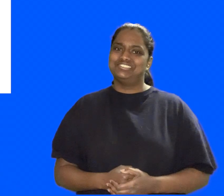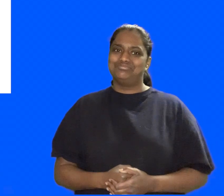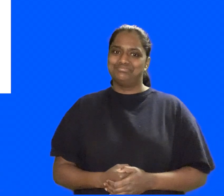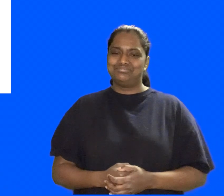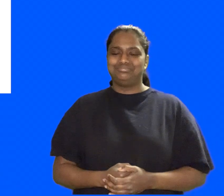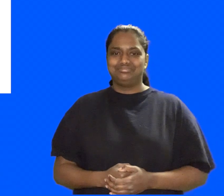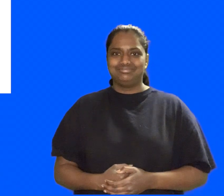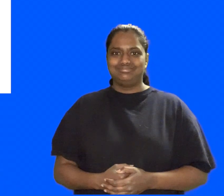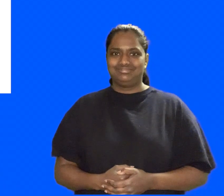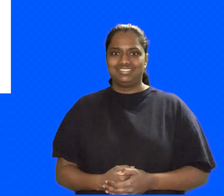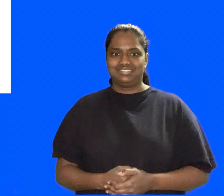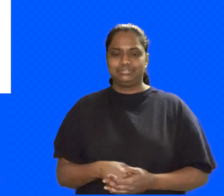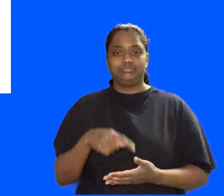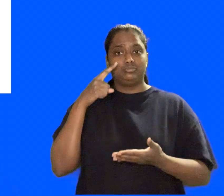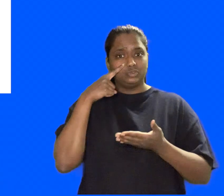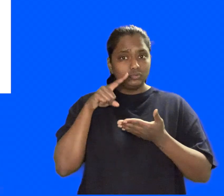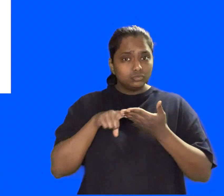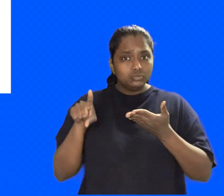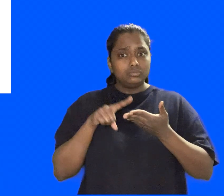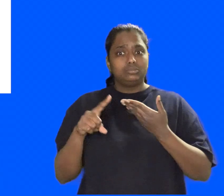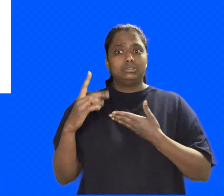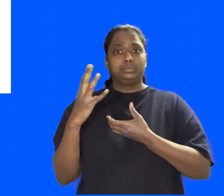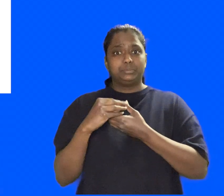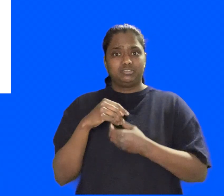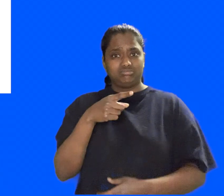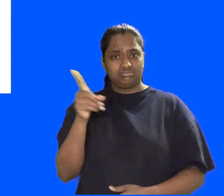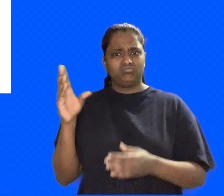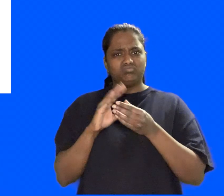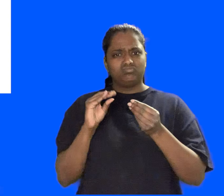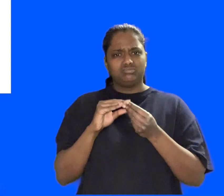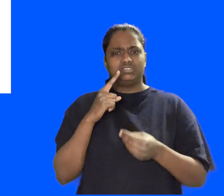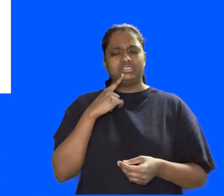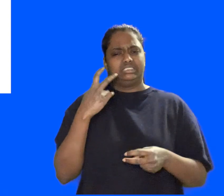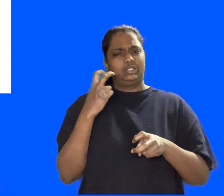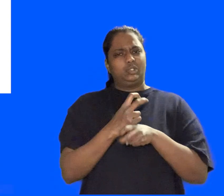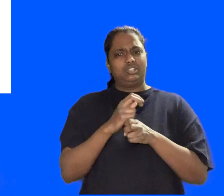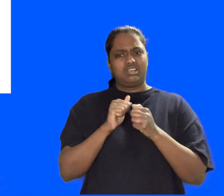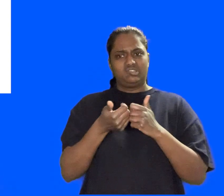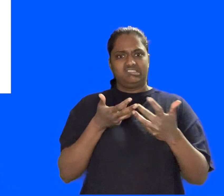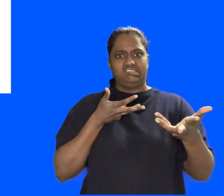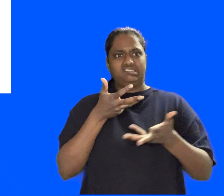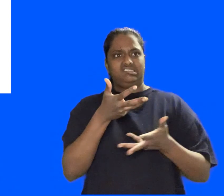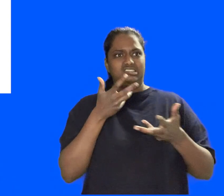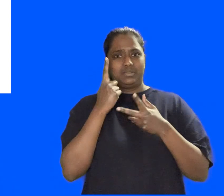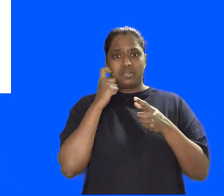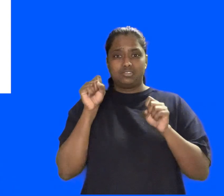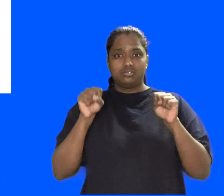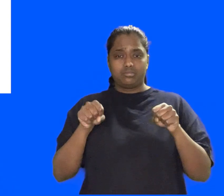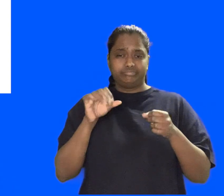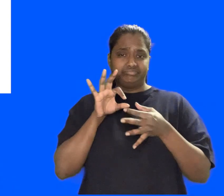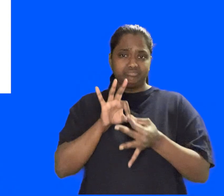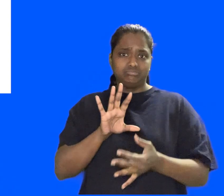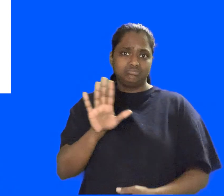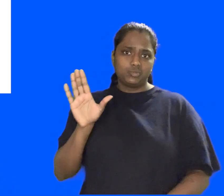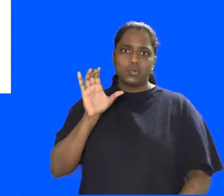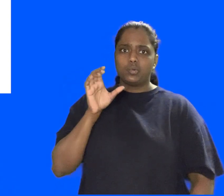of her photos. This provides her with opportunities for visibility in the community, which we knew was important to